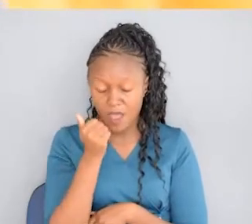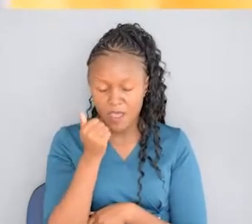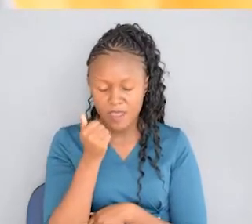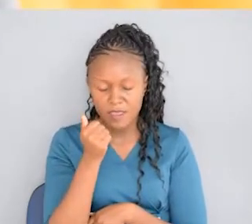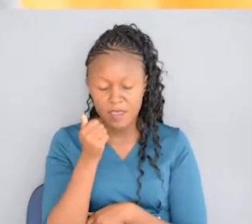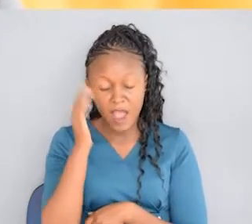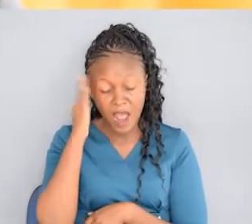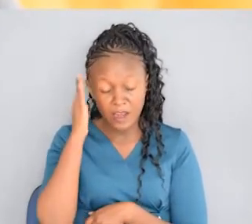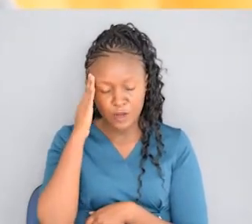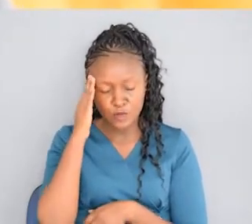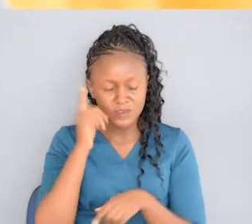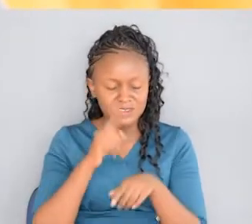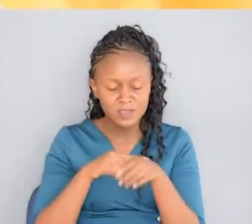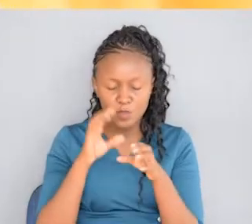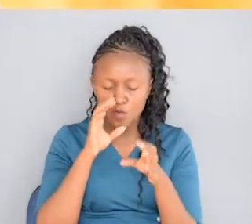be, the more,